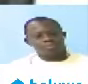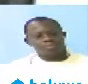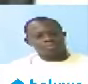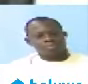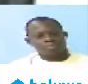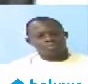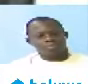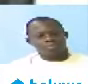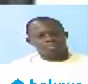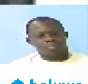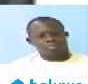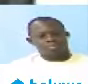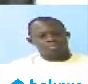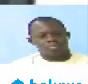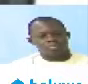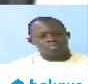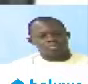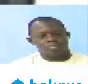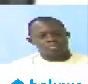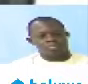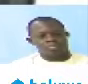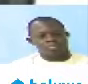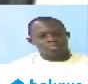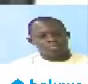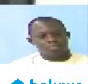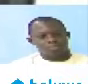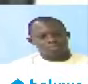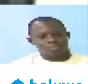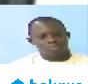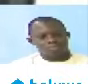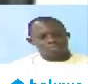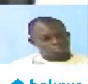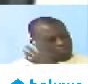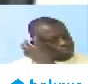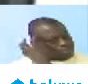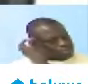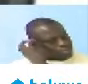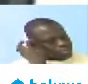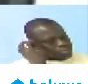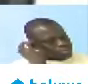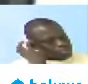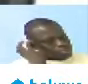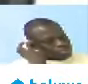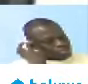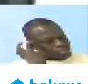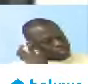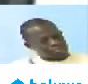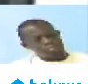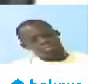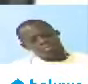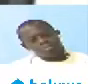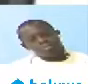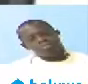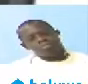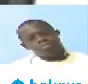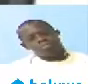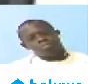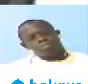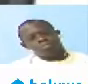ku koytral ko makar ale pour aller na boy kamara jam ku koytral ko you've gone a bit further than I have